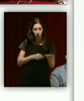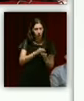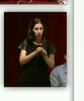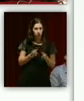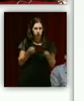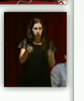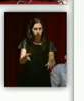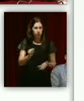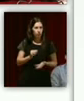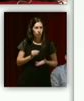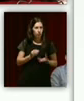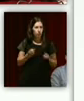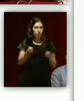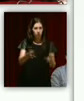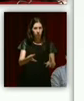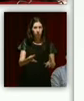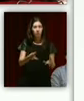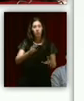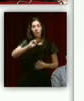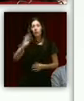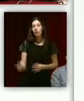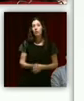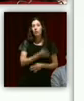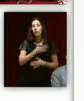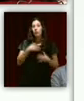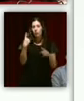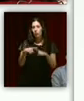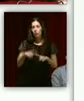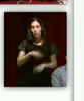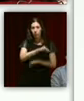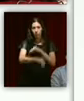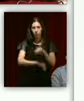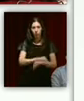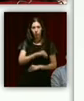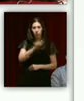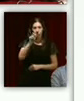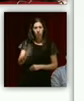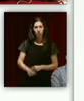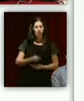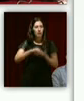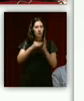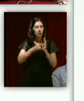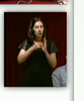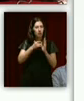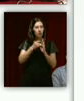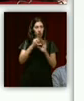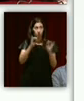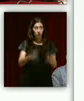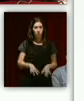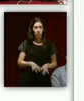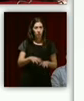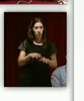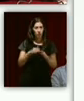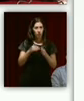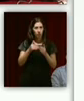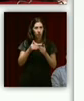like tons of buttons, and it is very difficult for them.